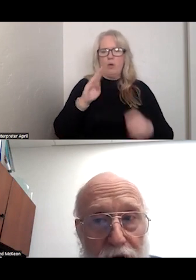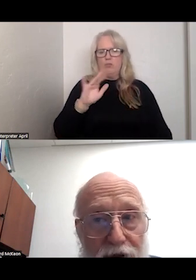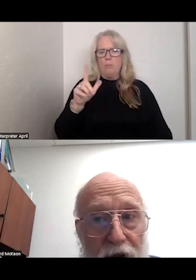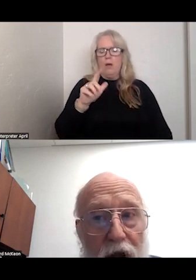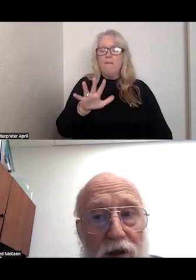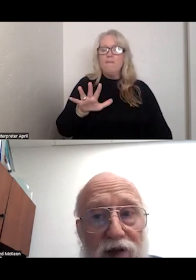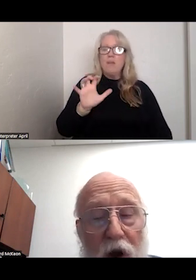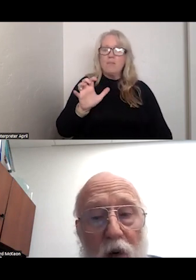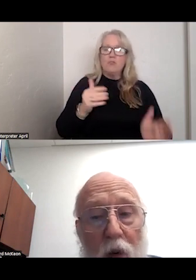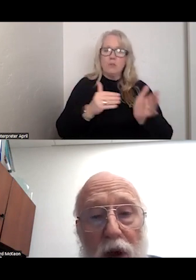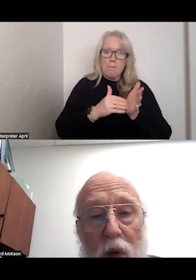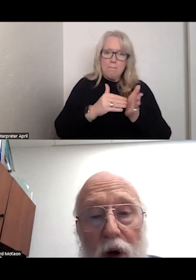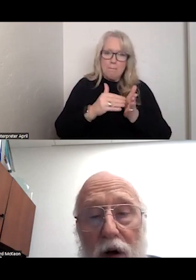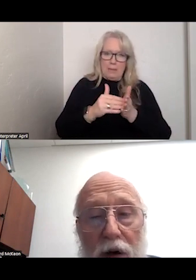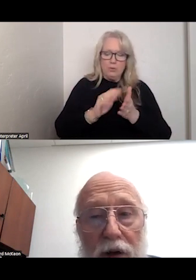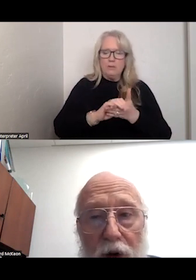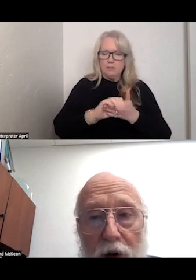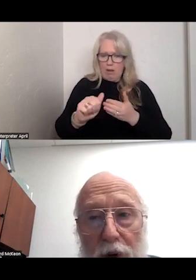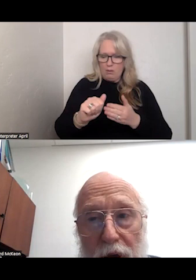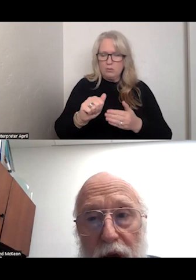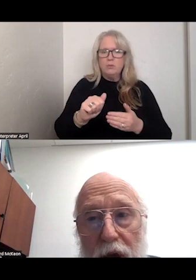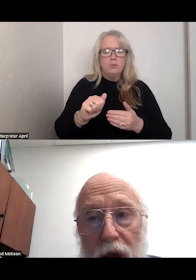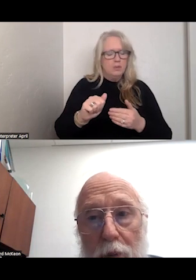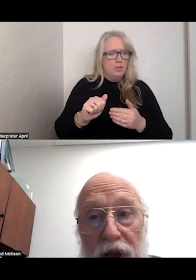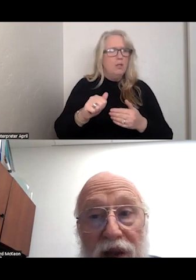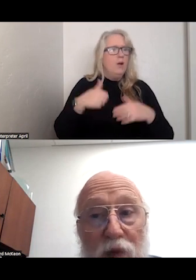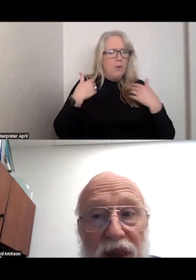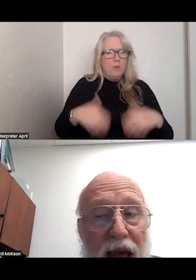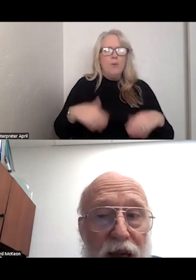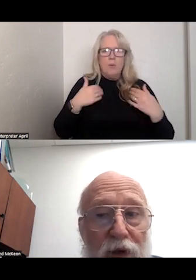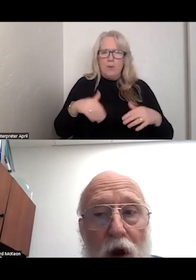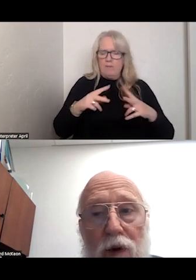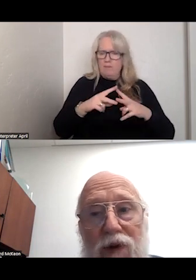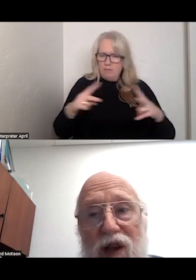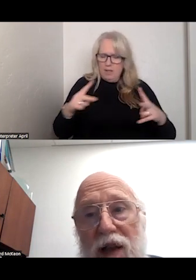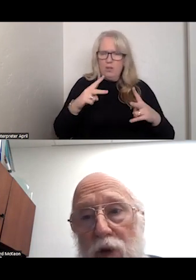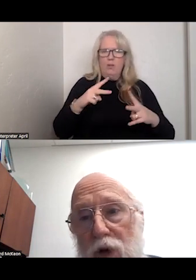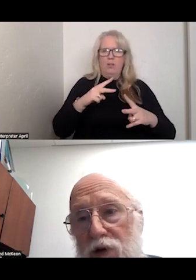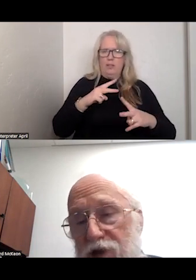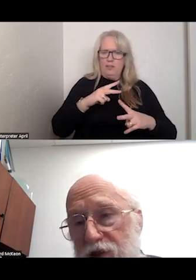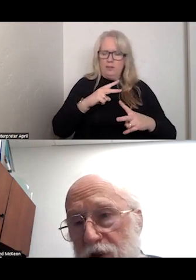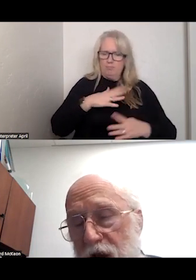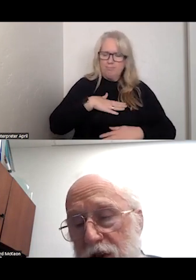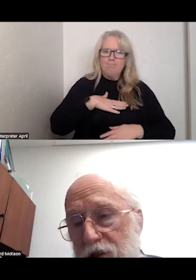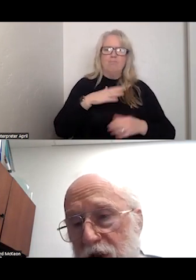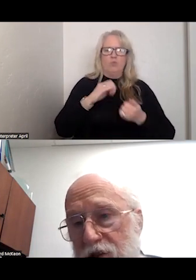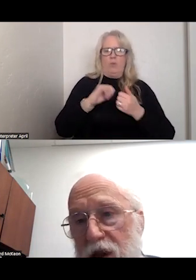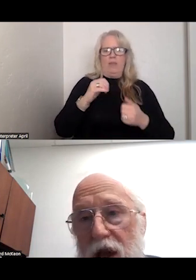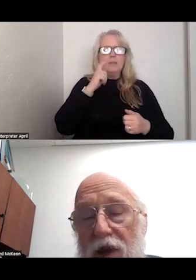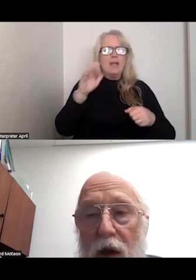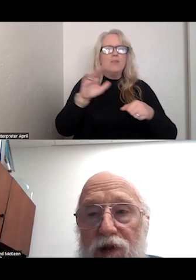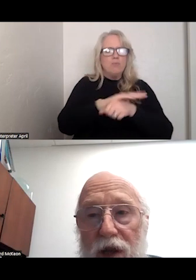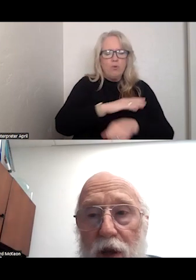million. So we were incredibly pleased with that, even though it was not the full